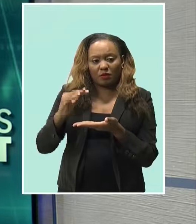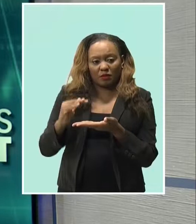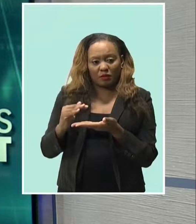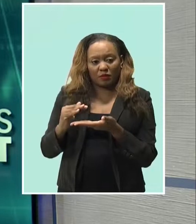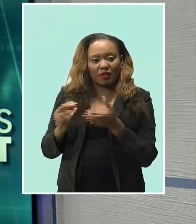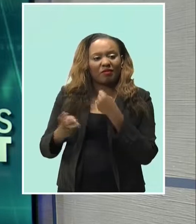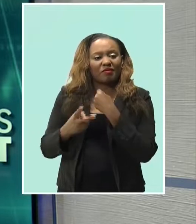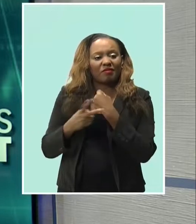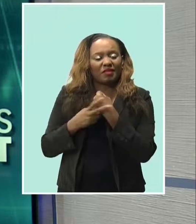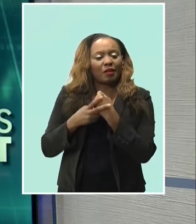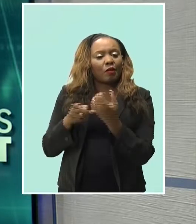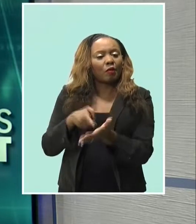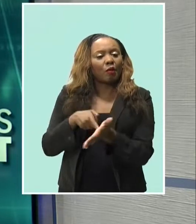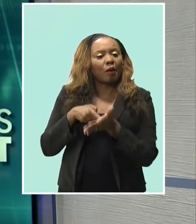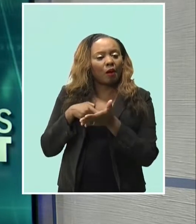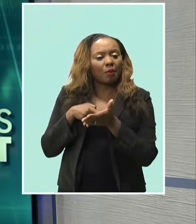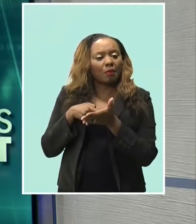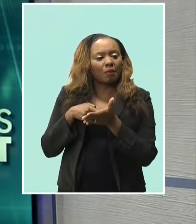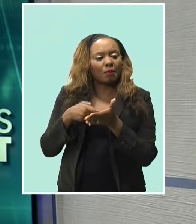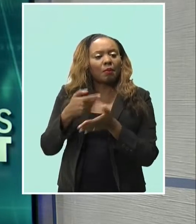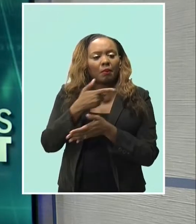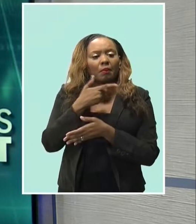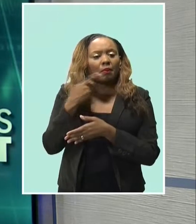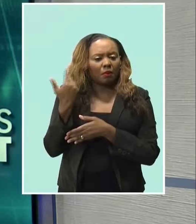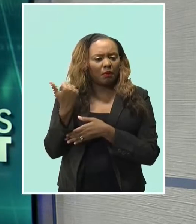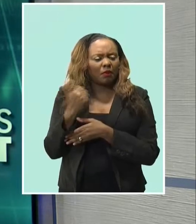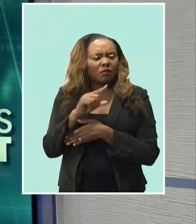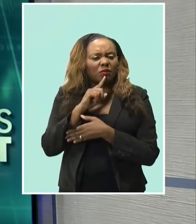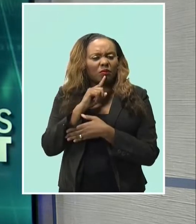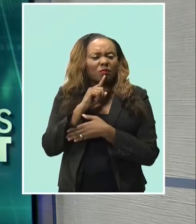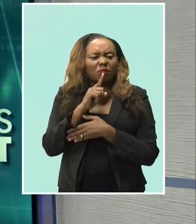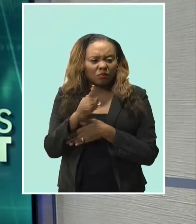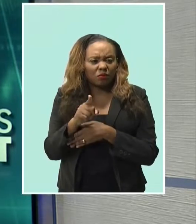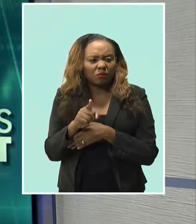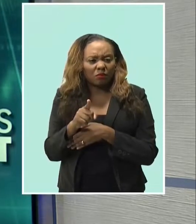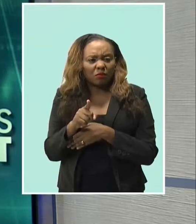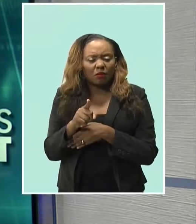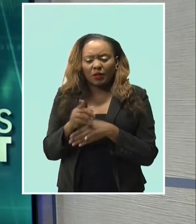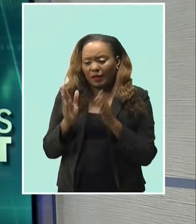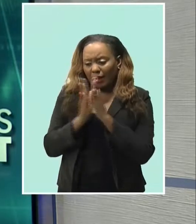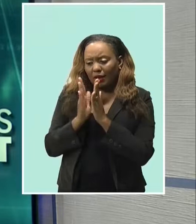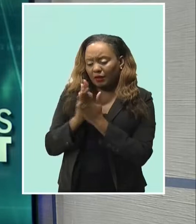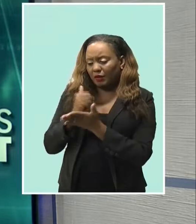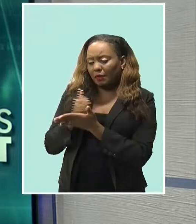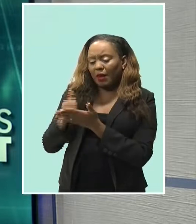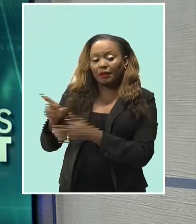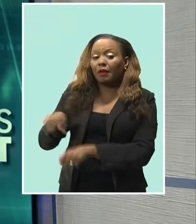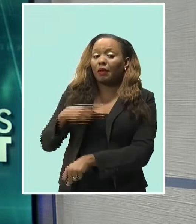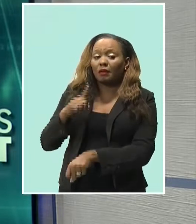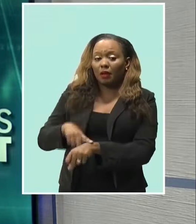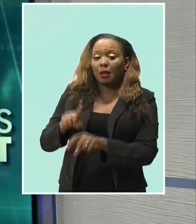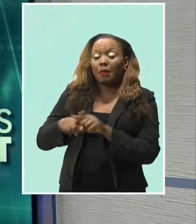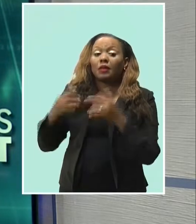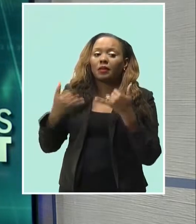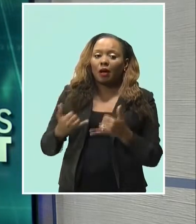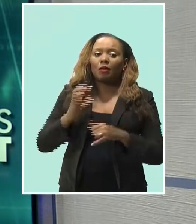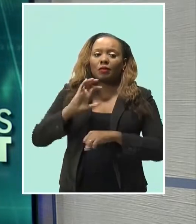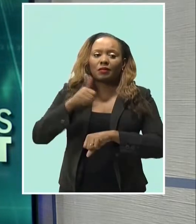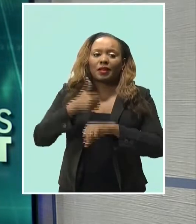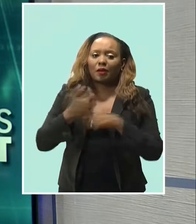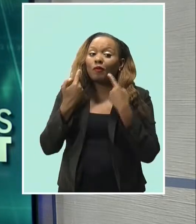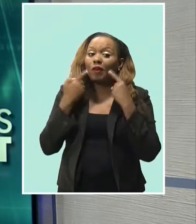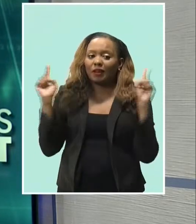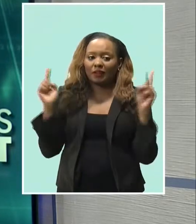reduction of the reserve requirement since this has also been a long-standing ask of the commercial banks local